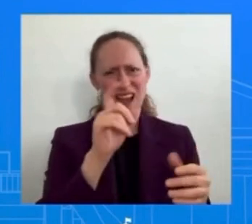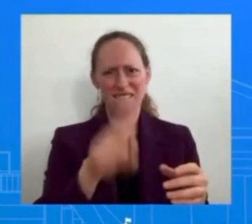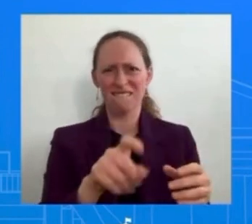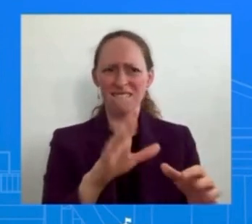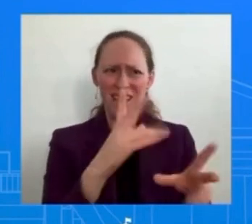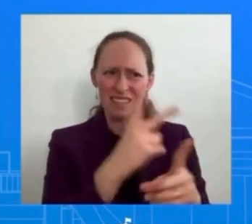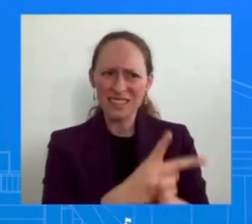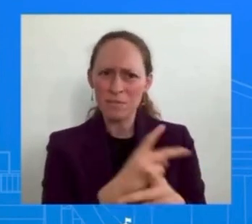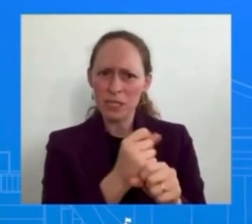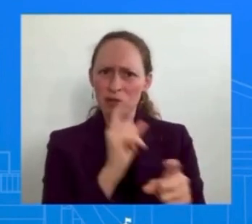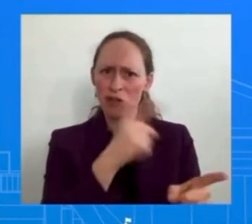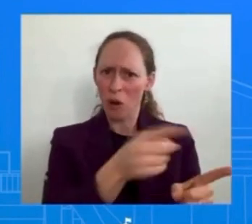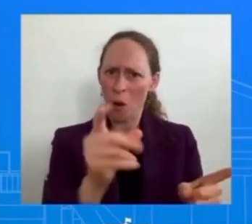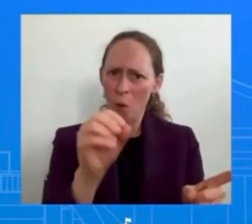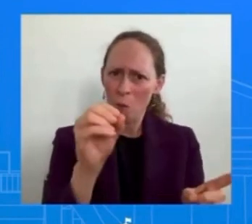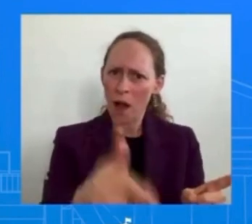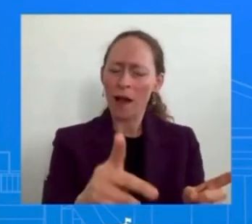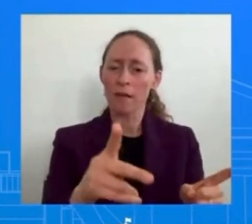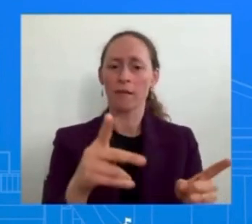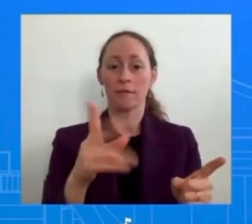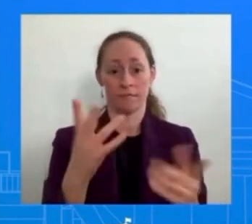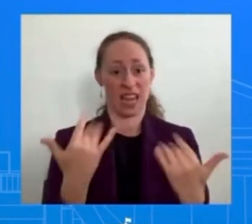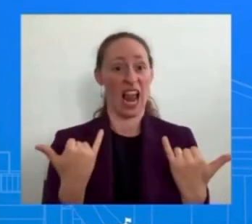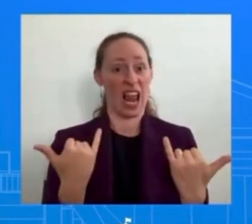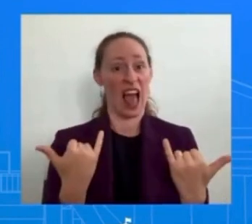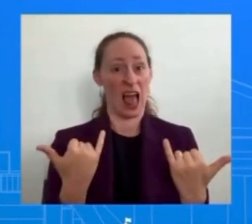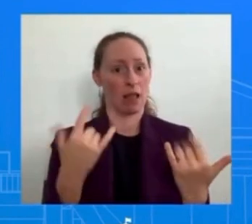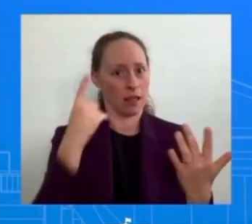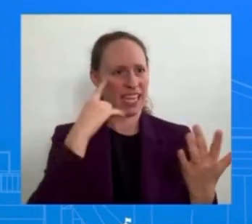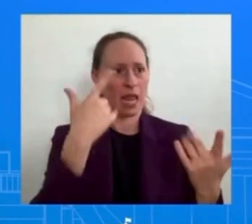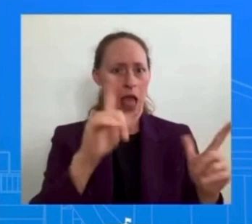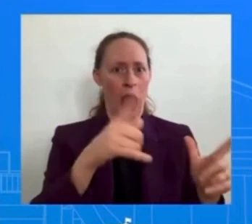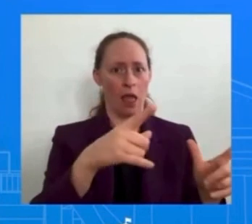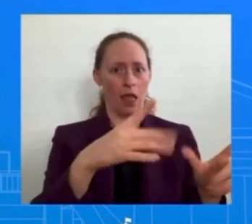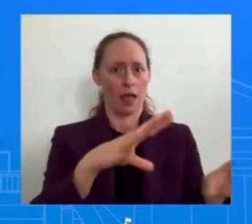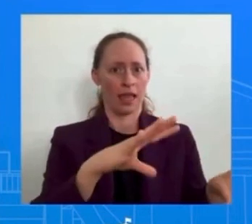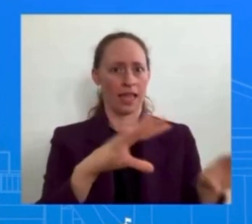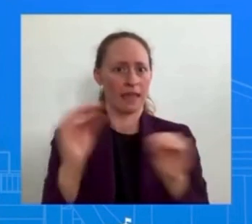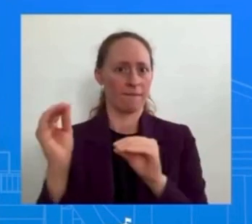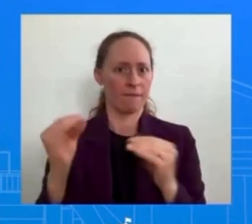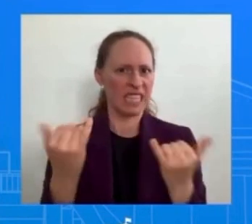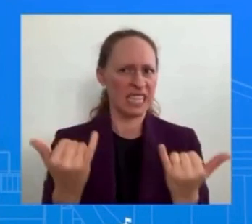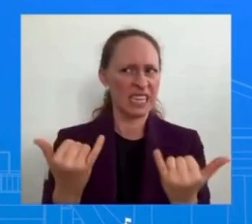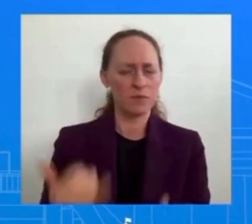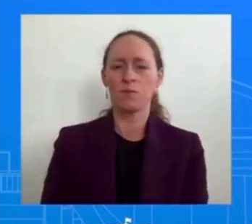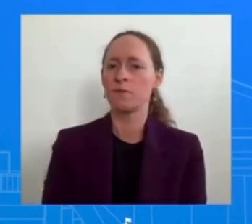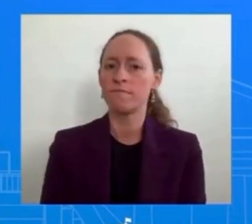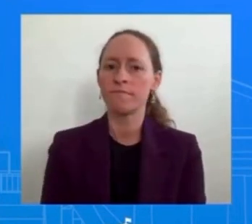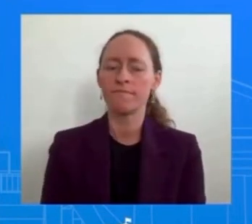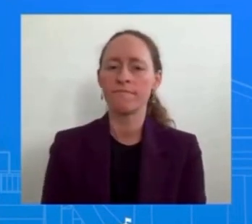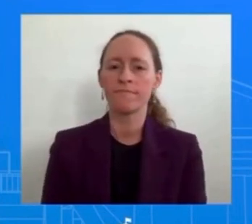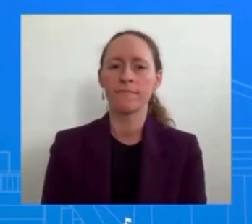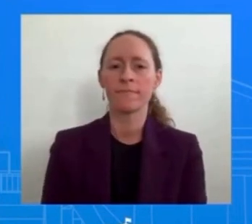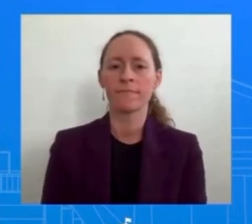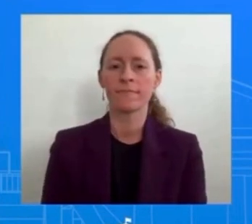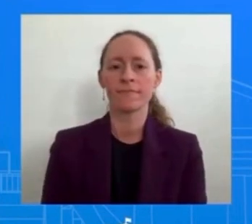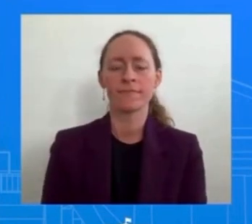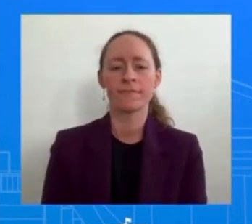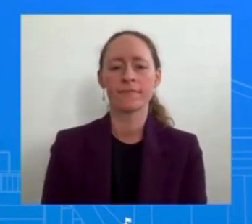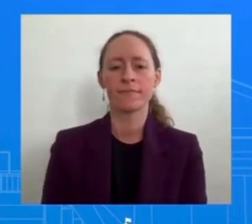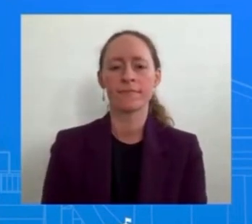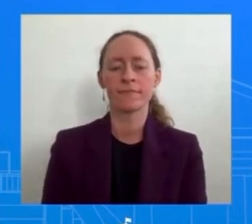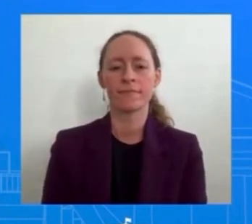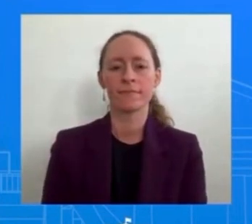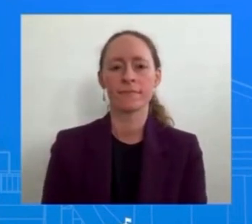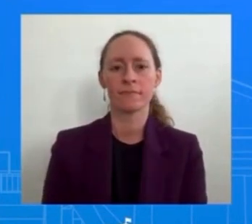for their immediate safe release. The United States will hold the Council for the Safeguard of the Homeland accountable for the safety and the